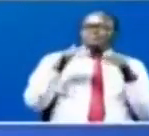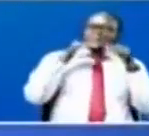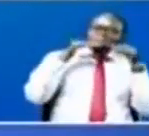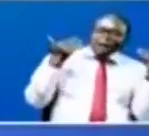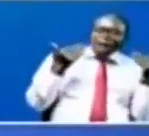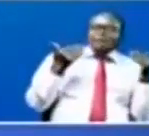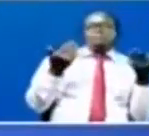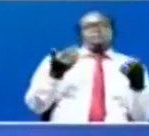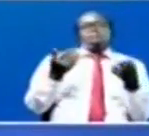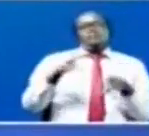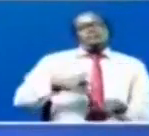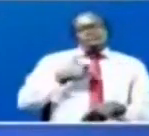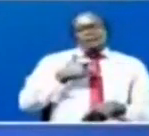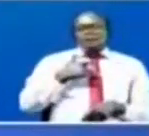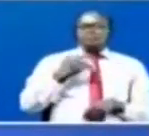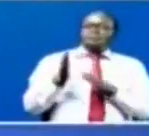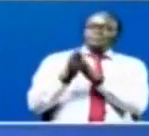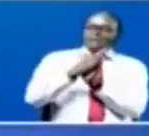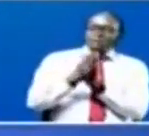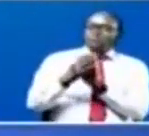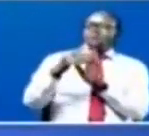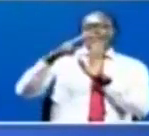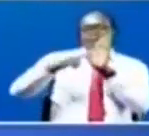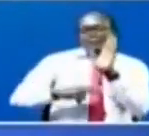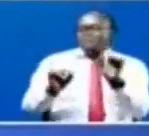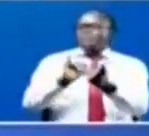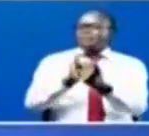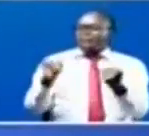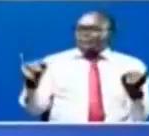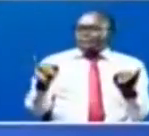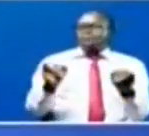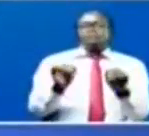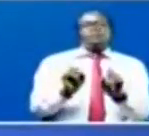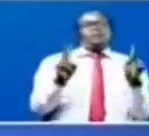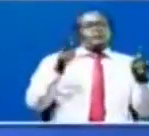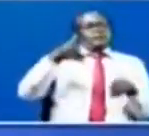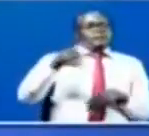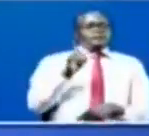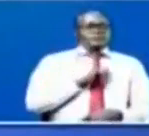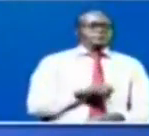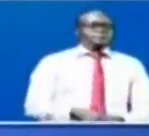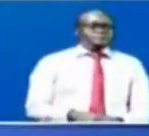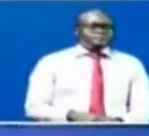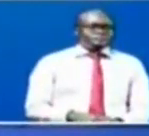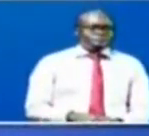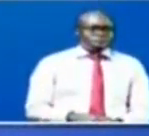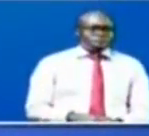You can just fill the story and show us how it's done, okay? Okay. It's right there. Let's go. Okay.